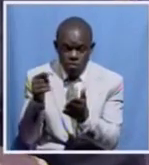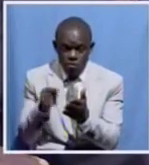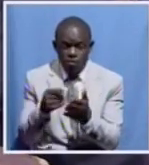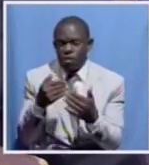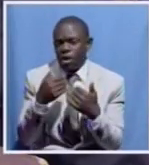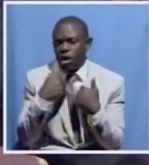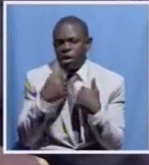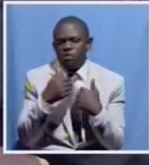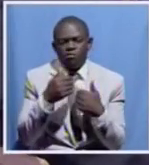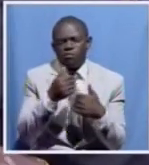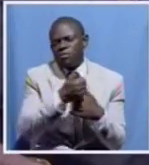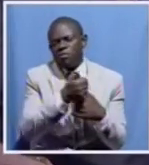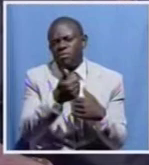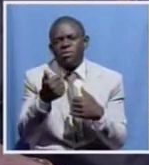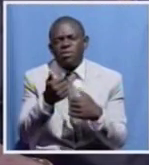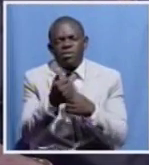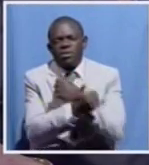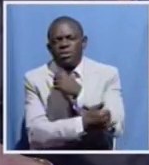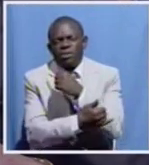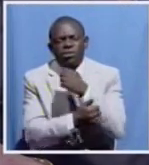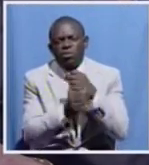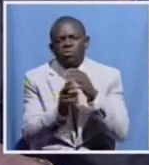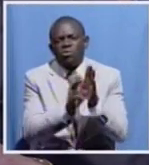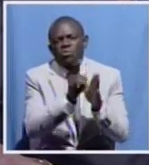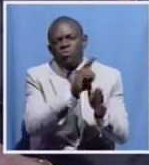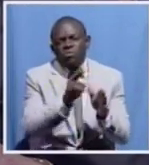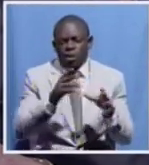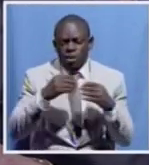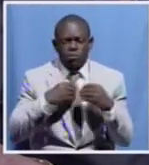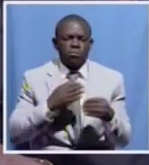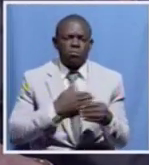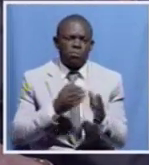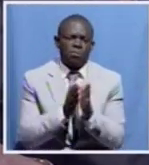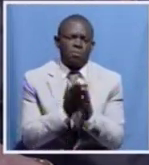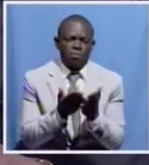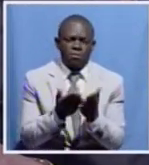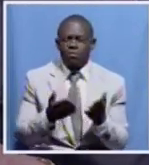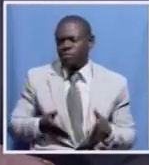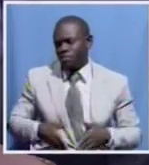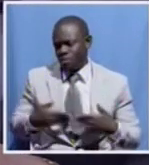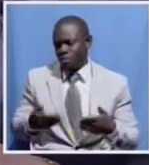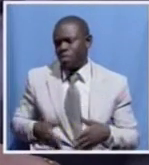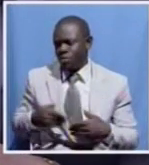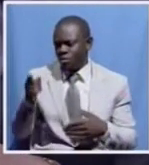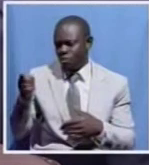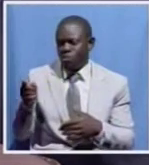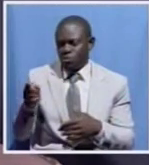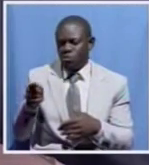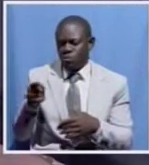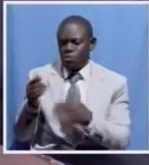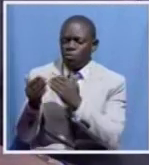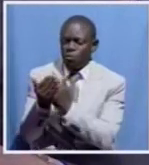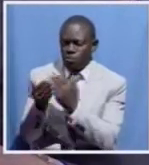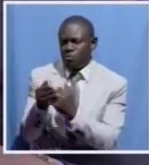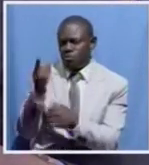Stanford University. So I'm glad you raised this issue. ZNBC was around. By the way, allow